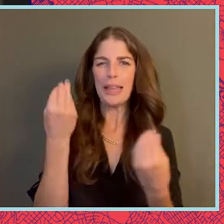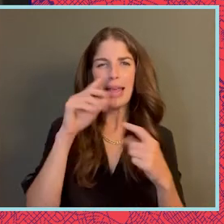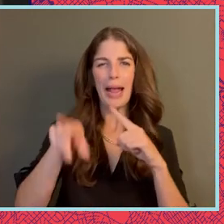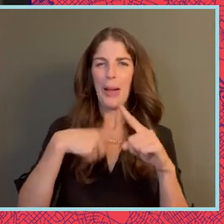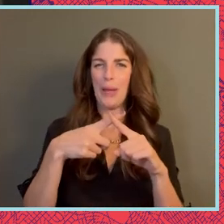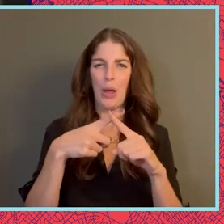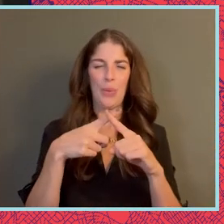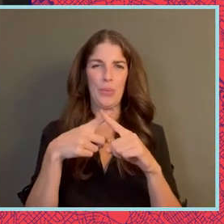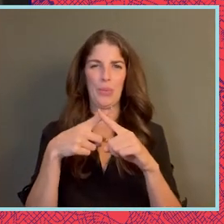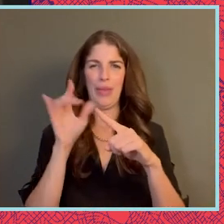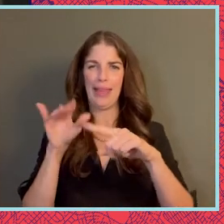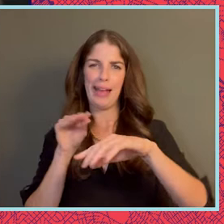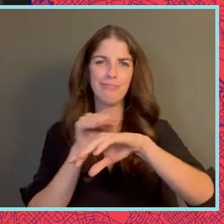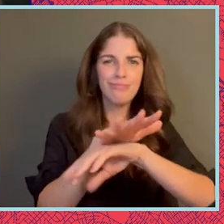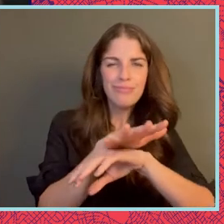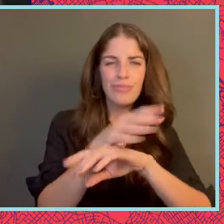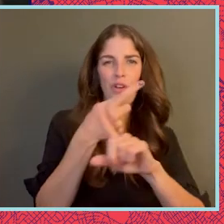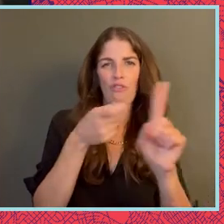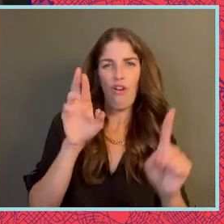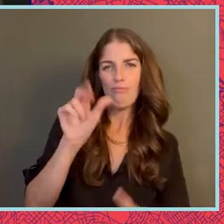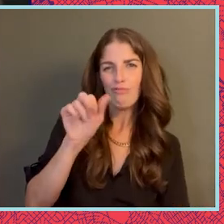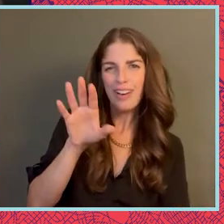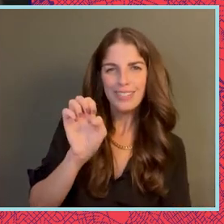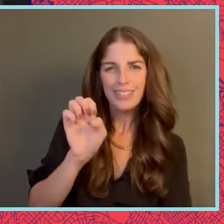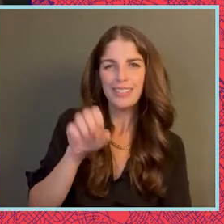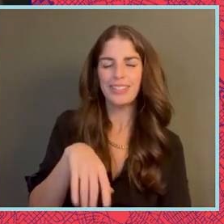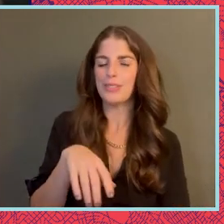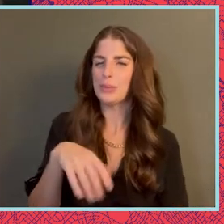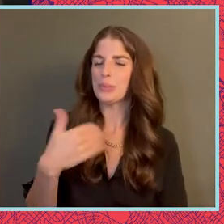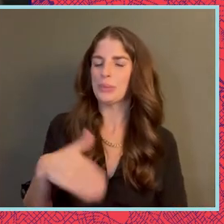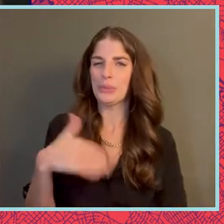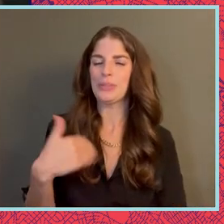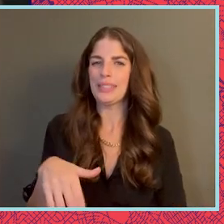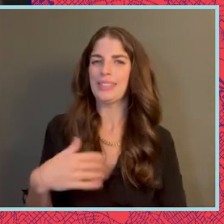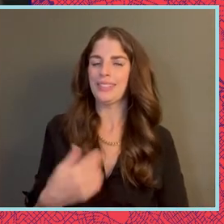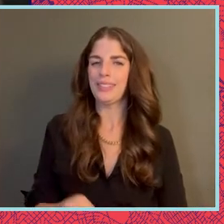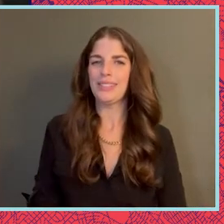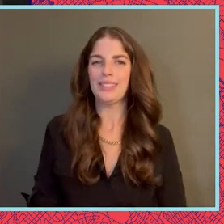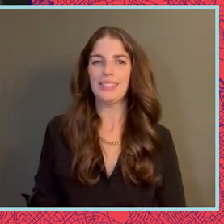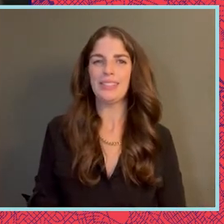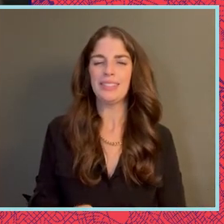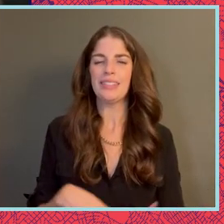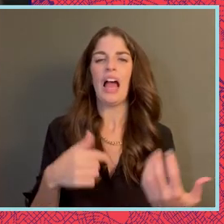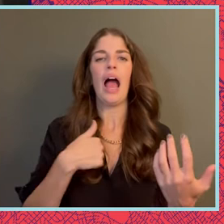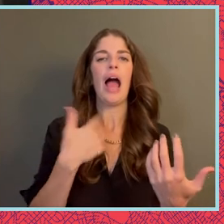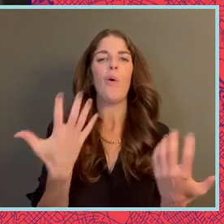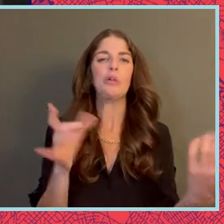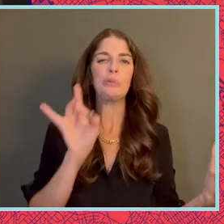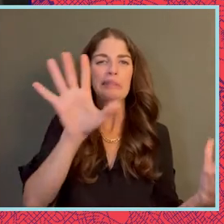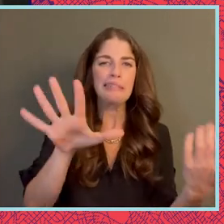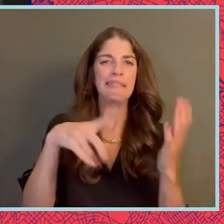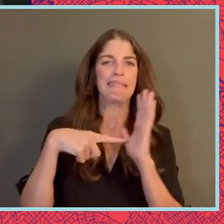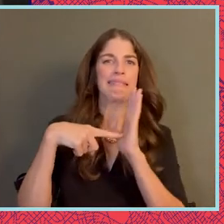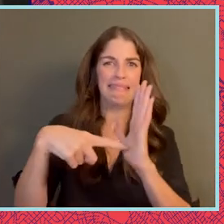the overlay that race has in this issue and voting rights. And I just wanted to like